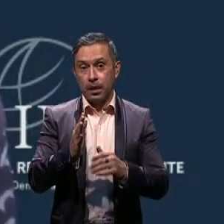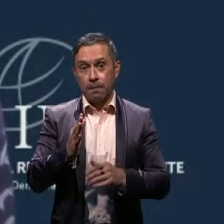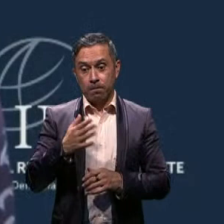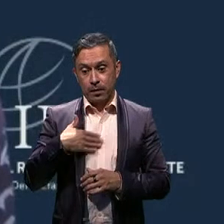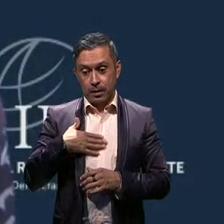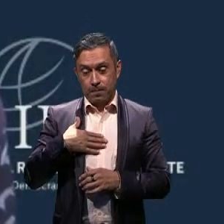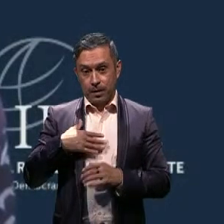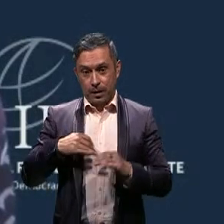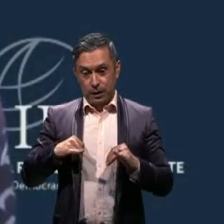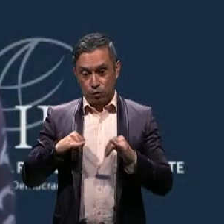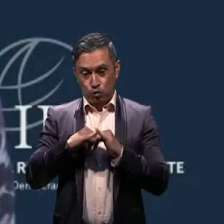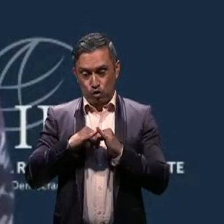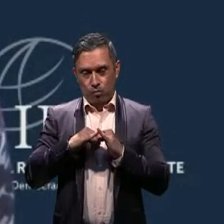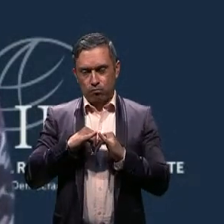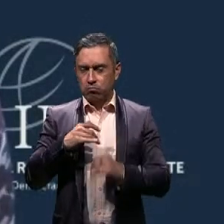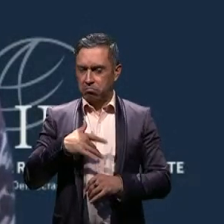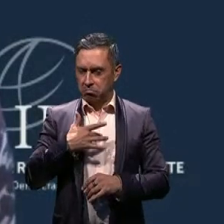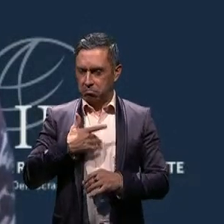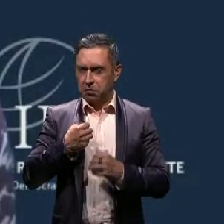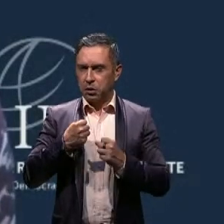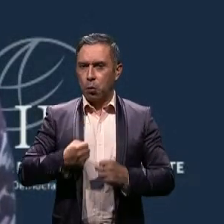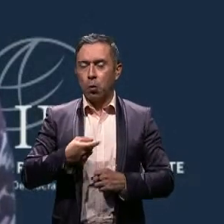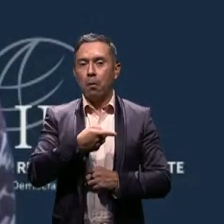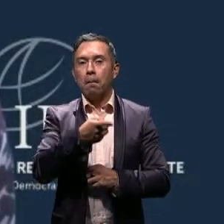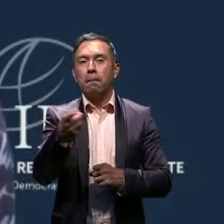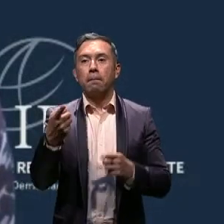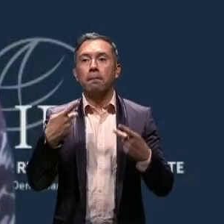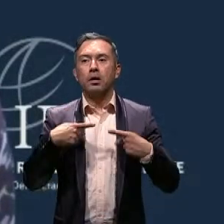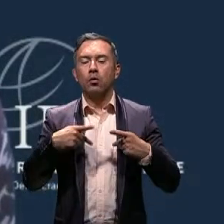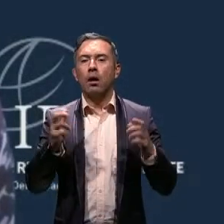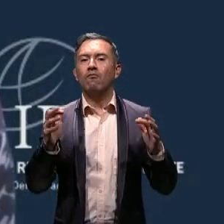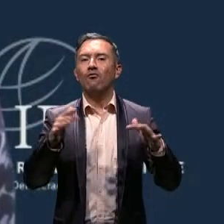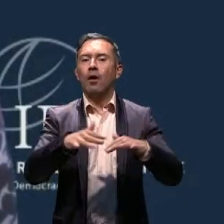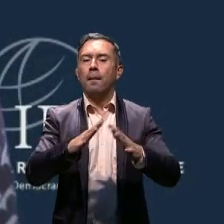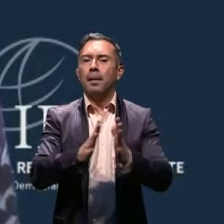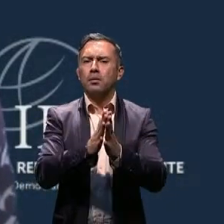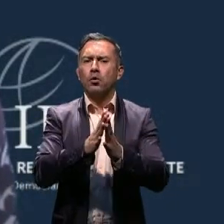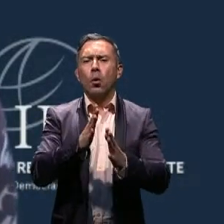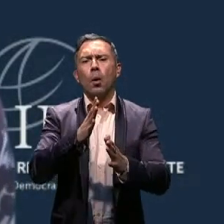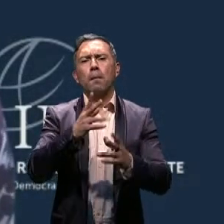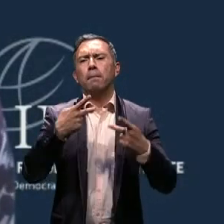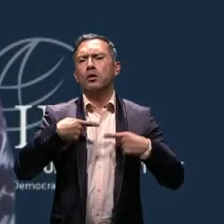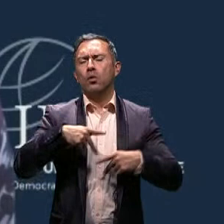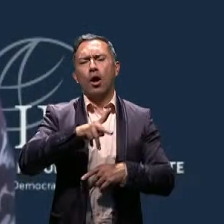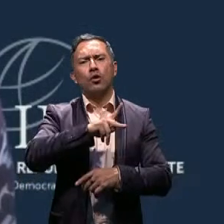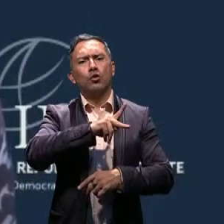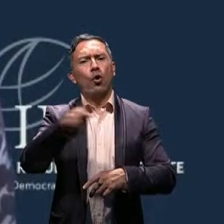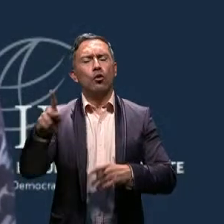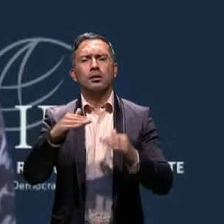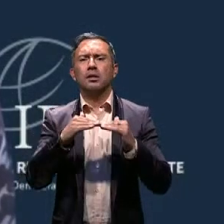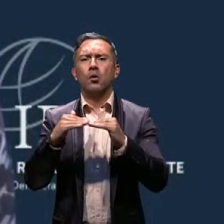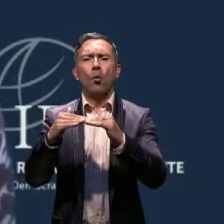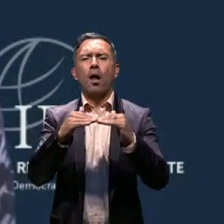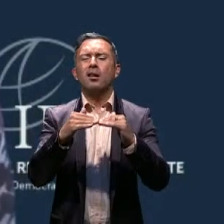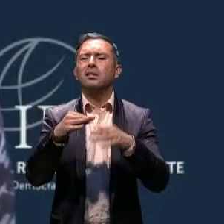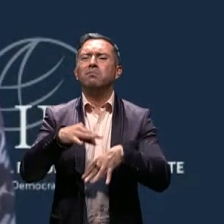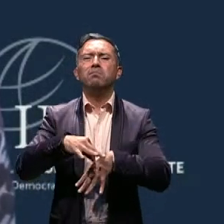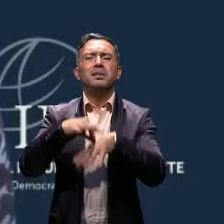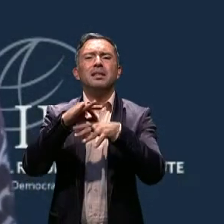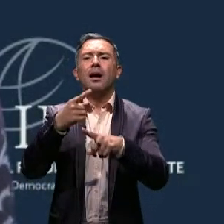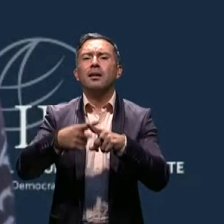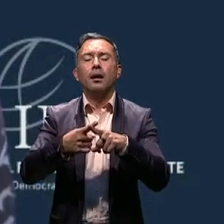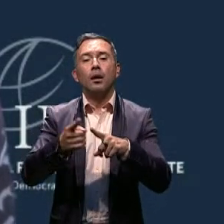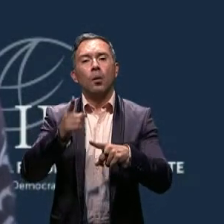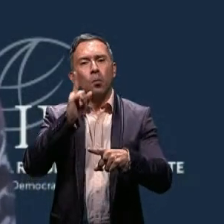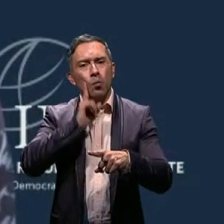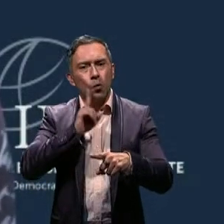rebuilding this democracy, this participative democracy. We believe in IRI that the full participation and equalitarian participation